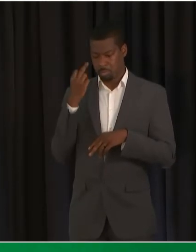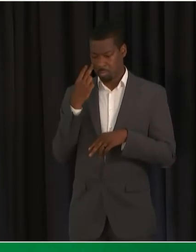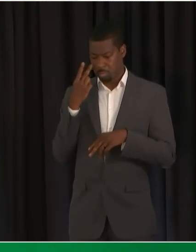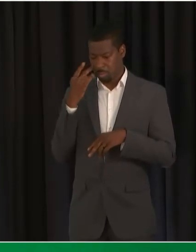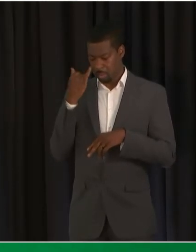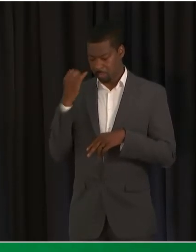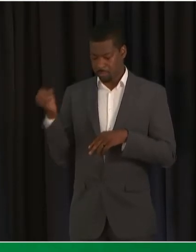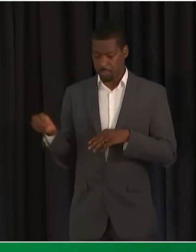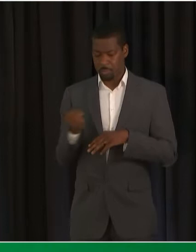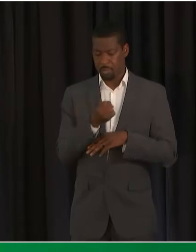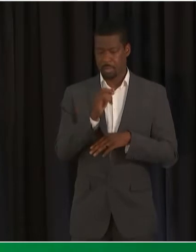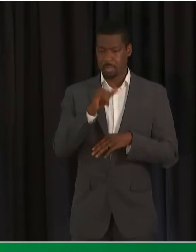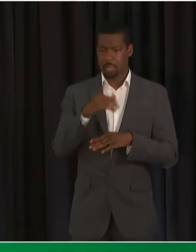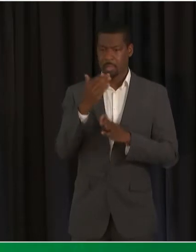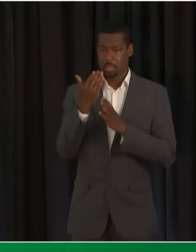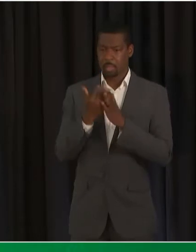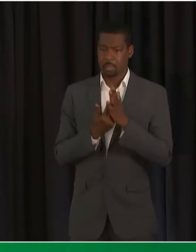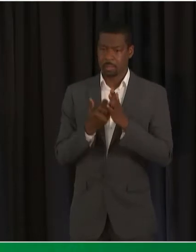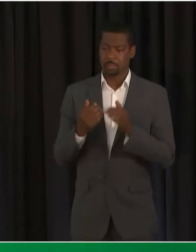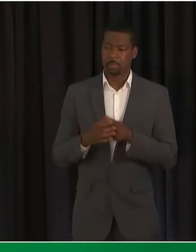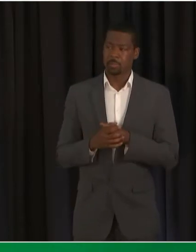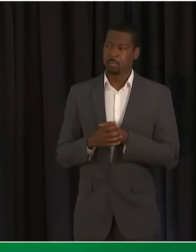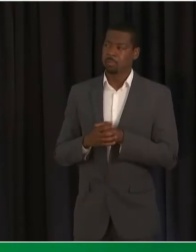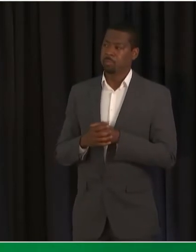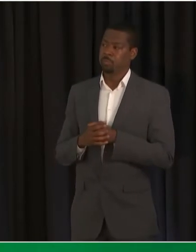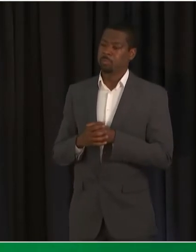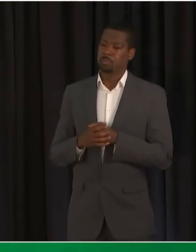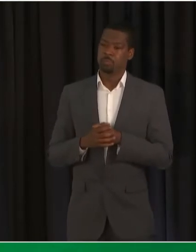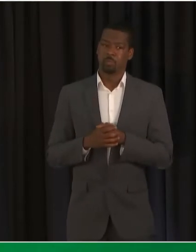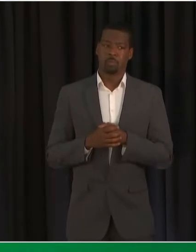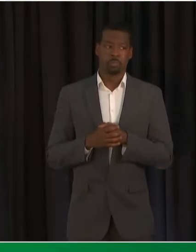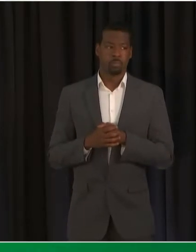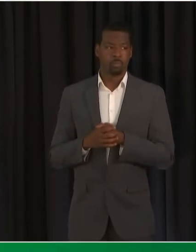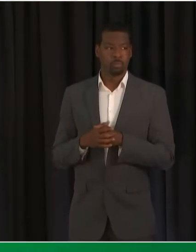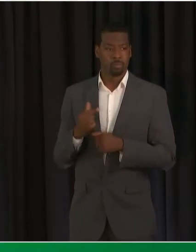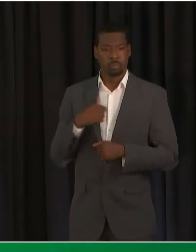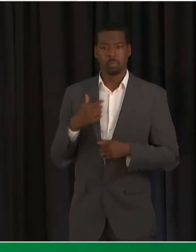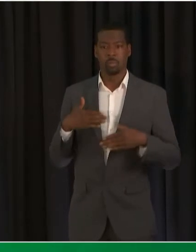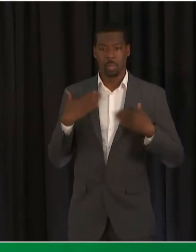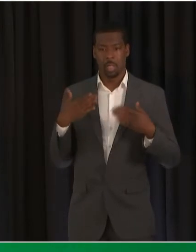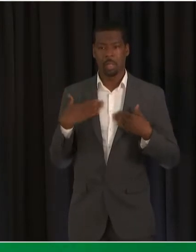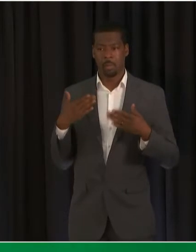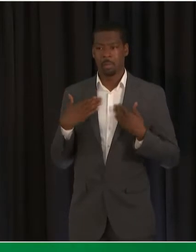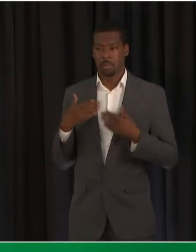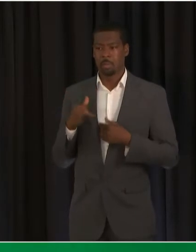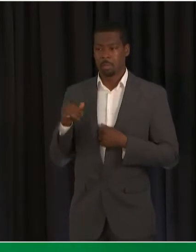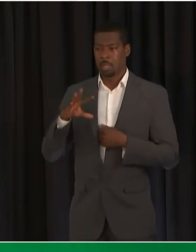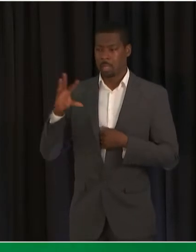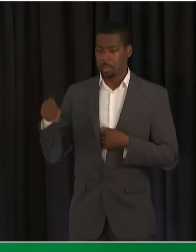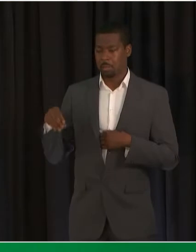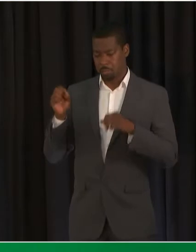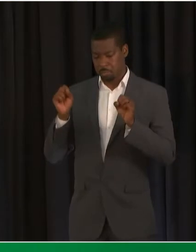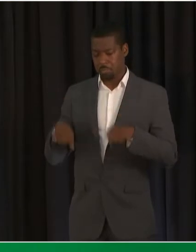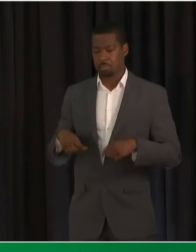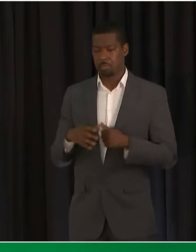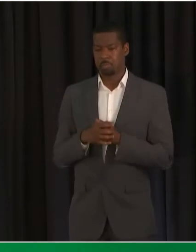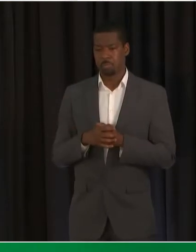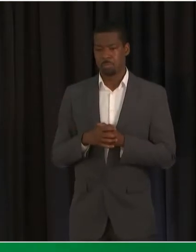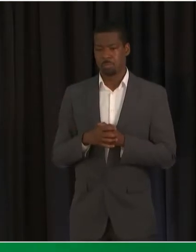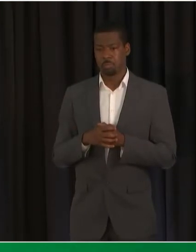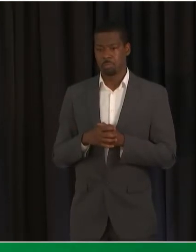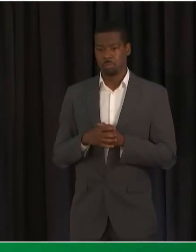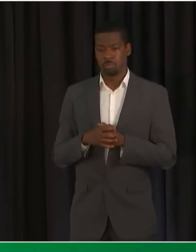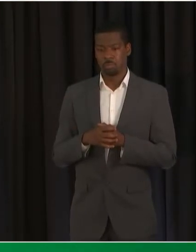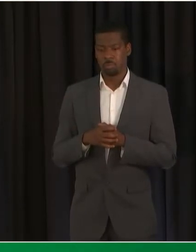on the franchise list. All right, next slide, please. I'm glad that actually franchises are eligible. All